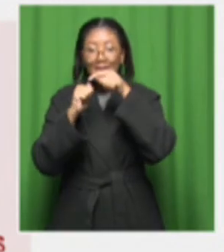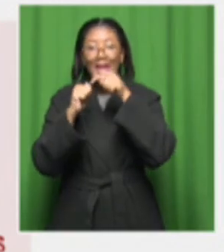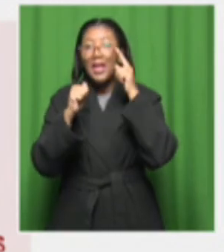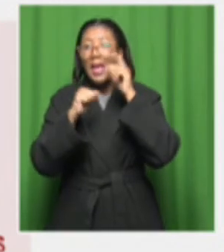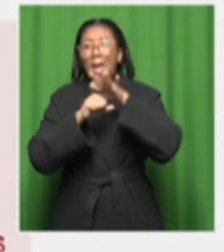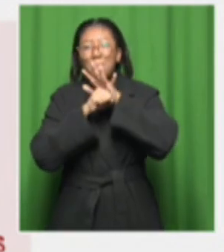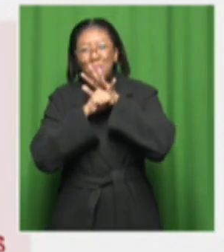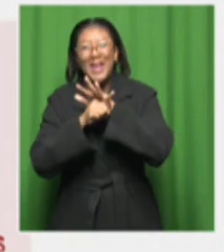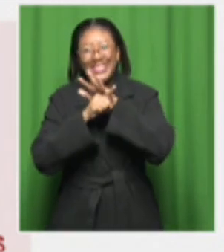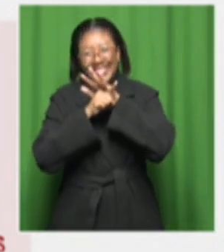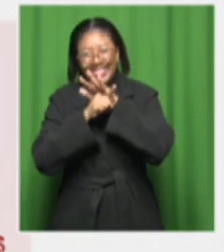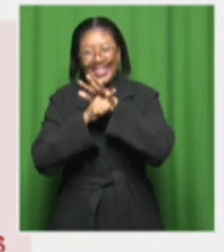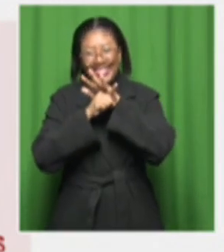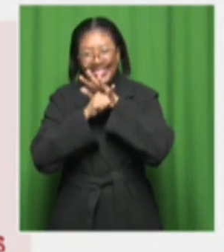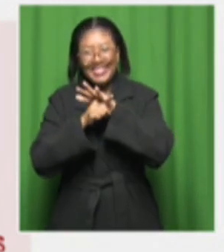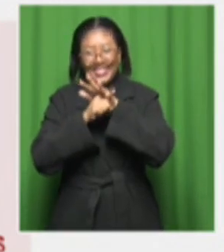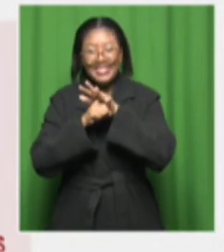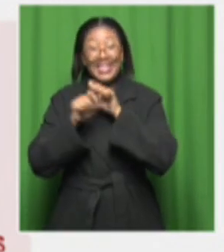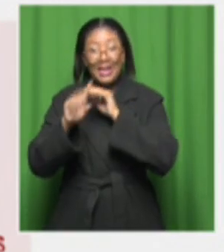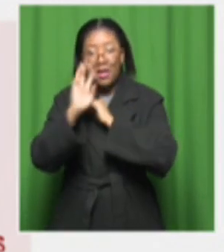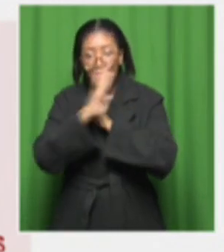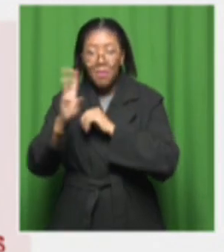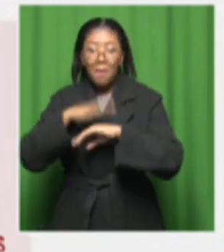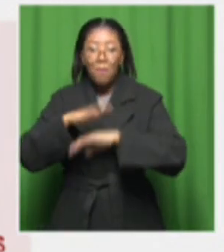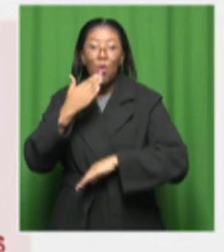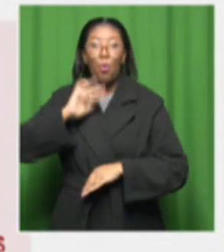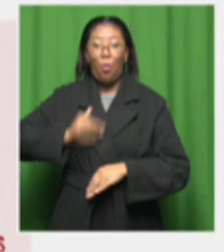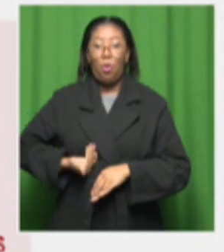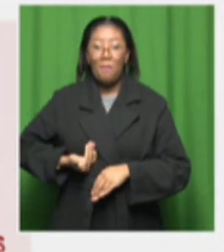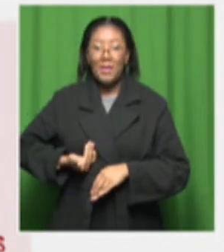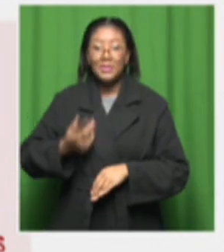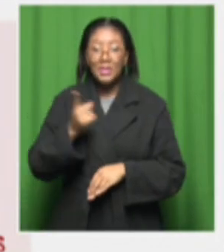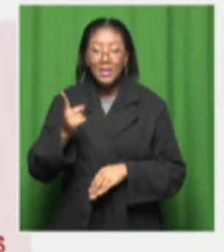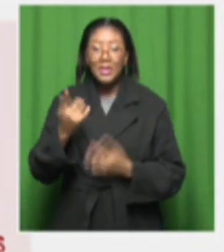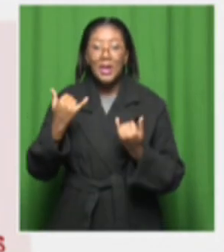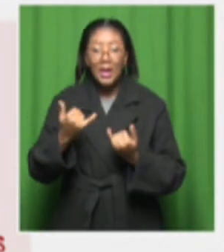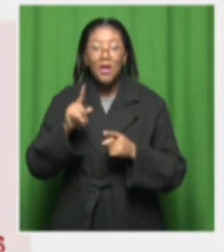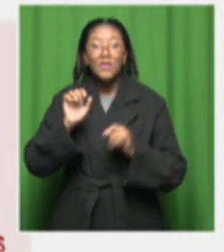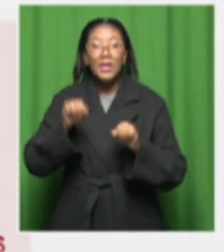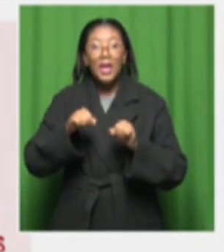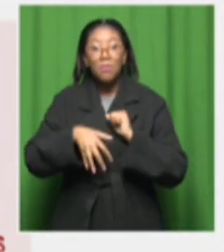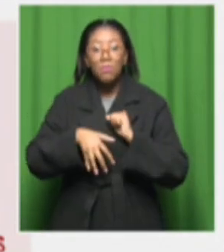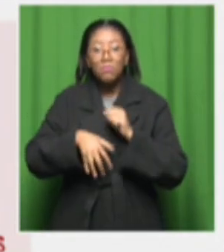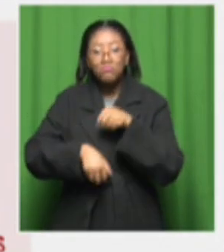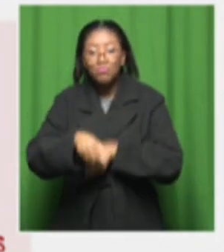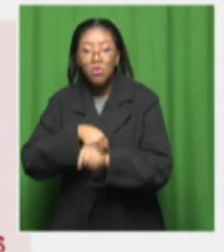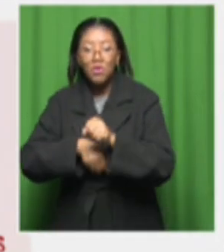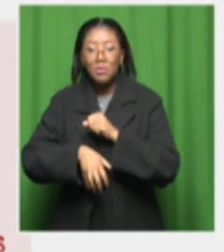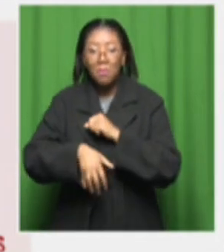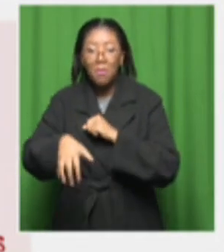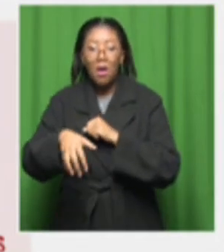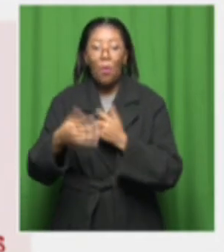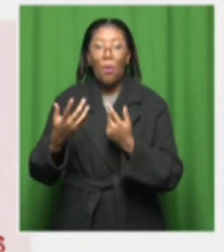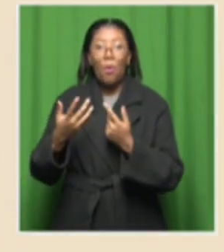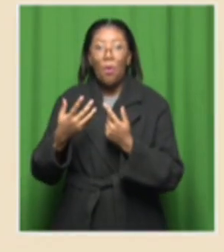that predominantly affects females, patients who are within reproductive age. We're looking at second decade going to third